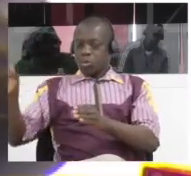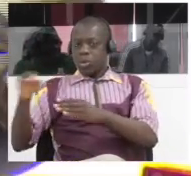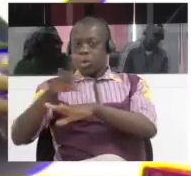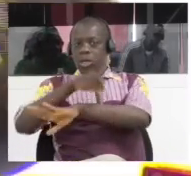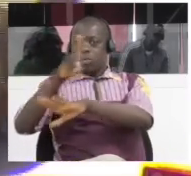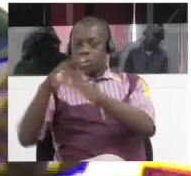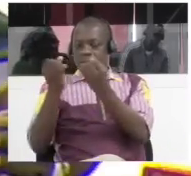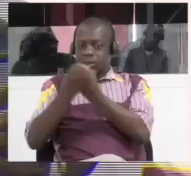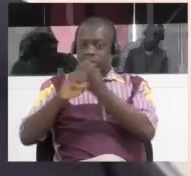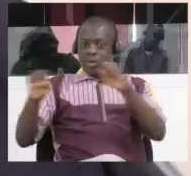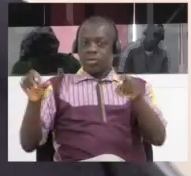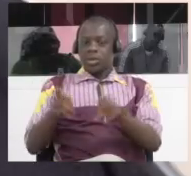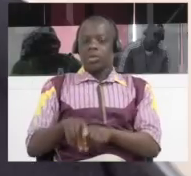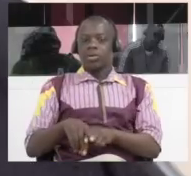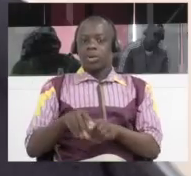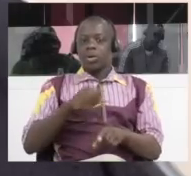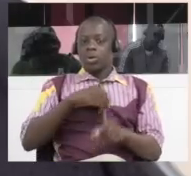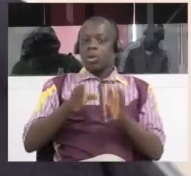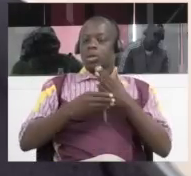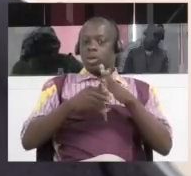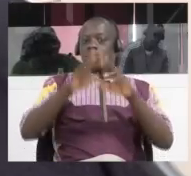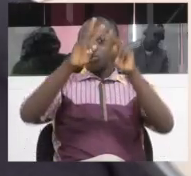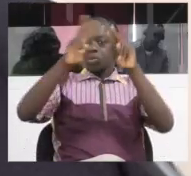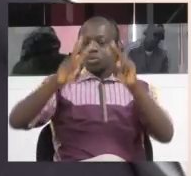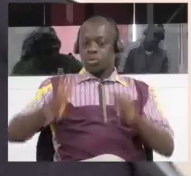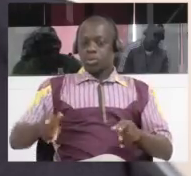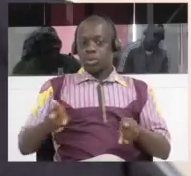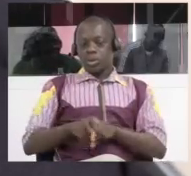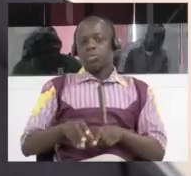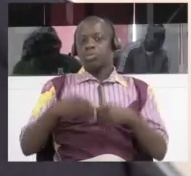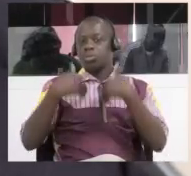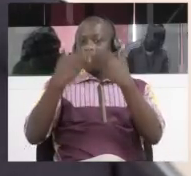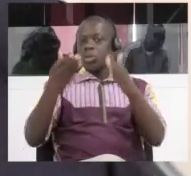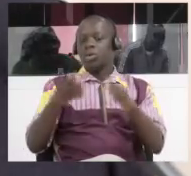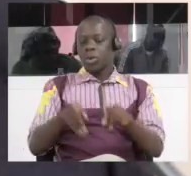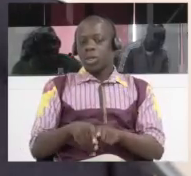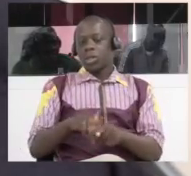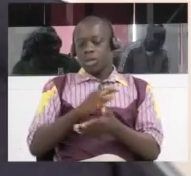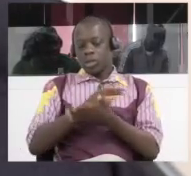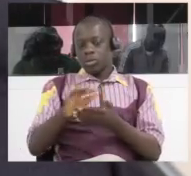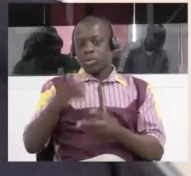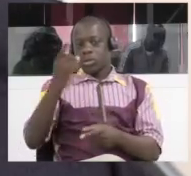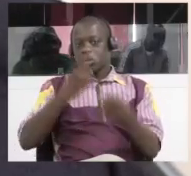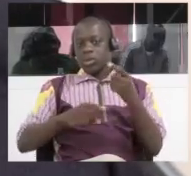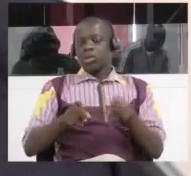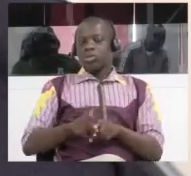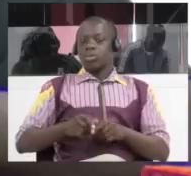read the commander, you read the battle, and then give rapid operations orders, and then embark on the journey of